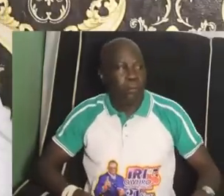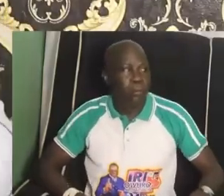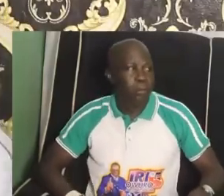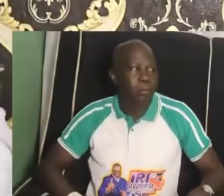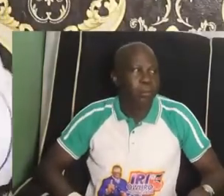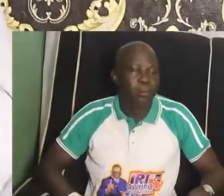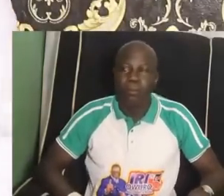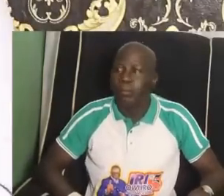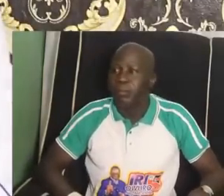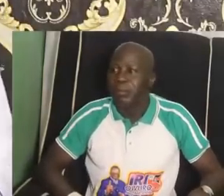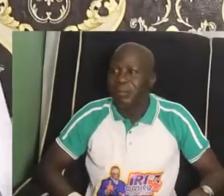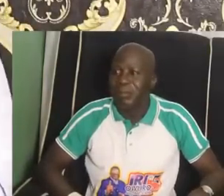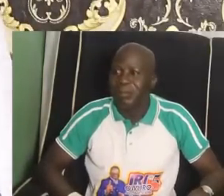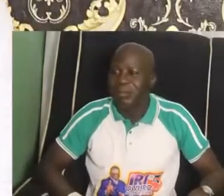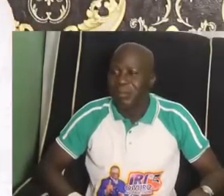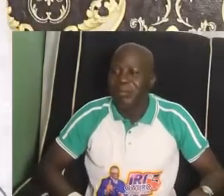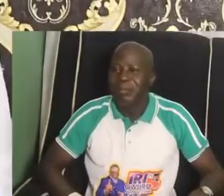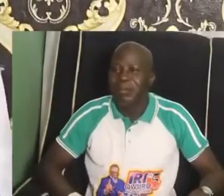Otoba uo. Hey.